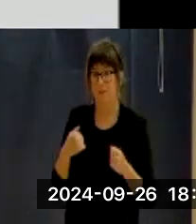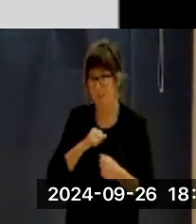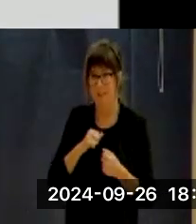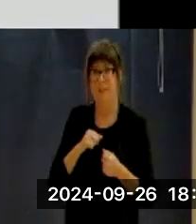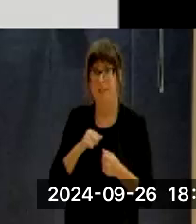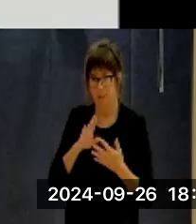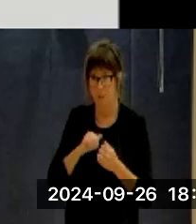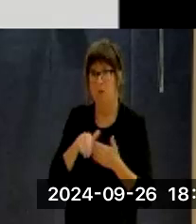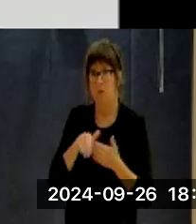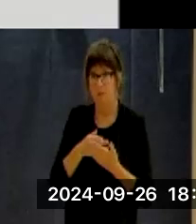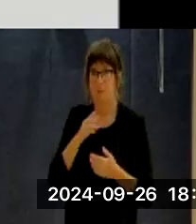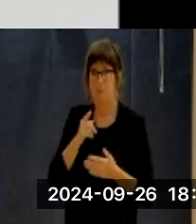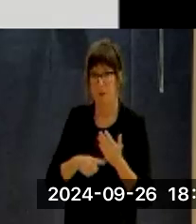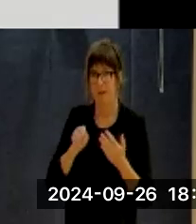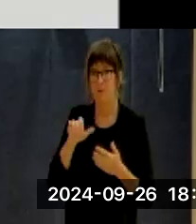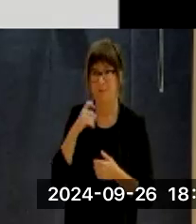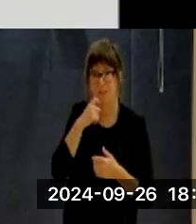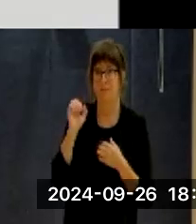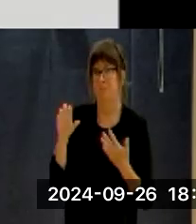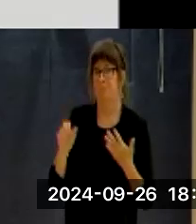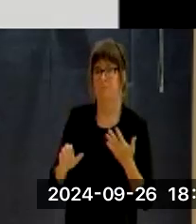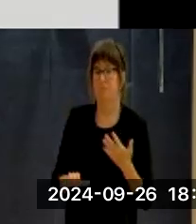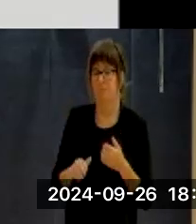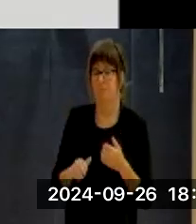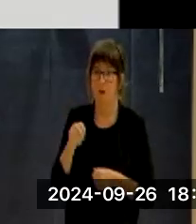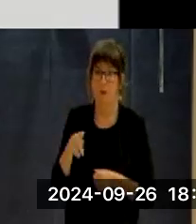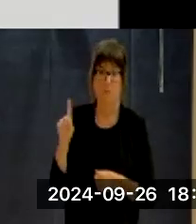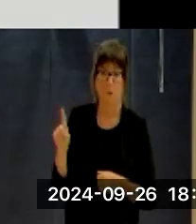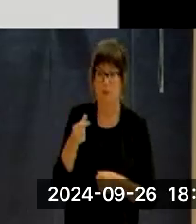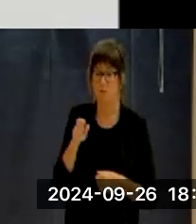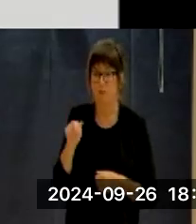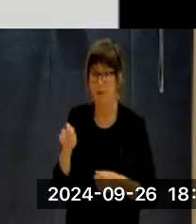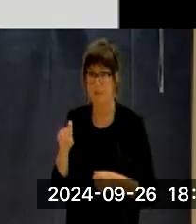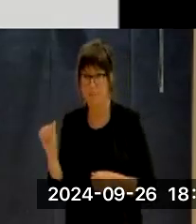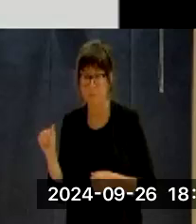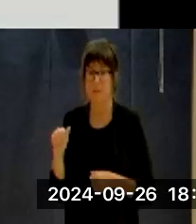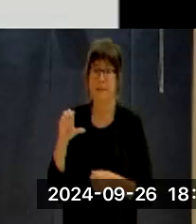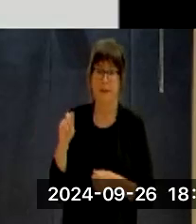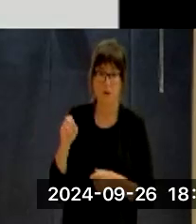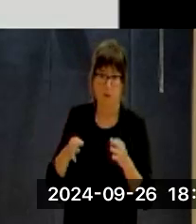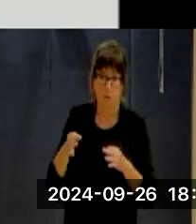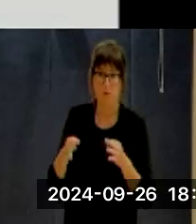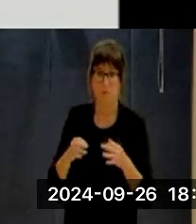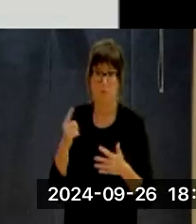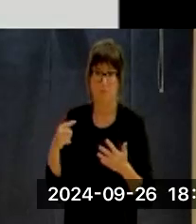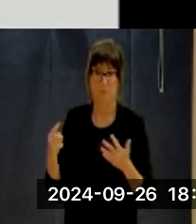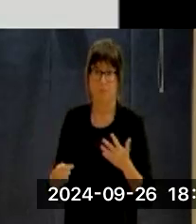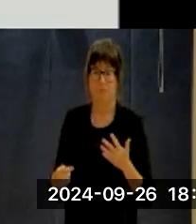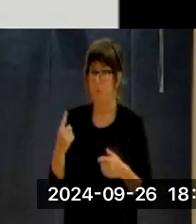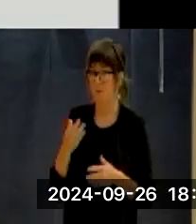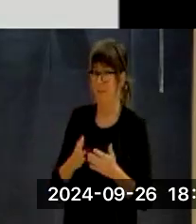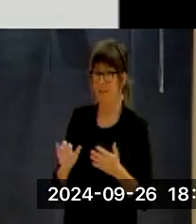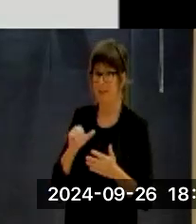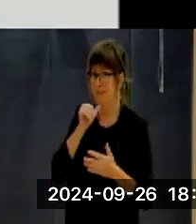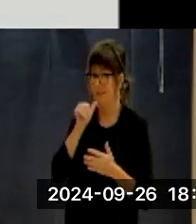about, Prop 1 and grave disability and care court. And one of the things we don't hear much of is